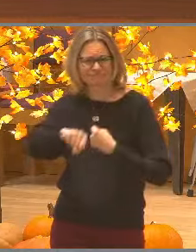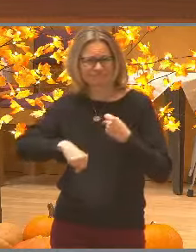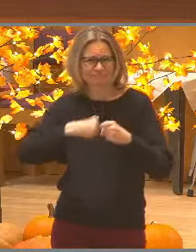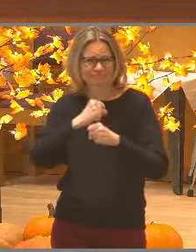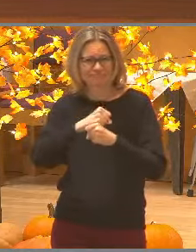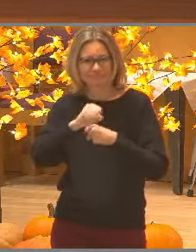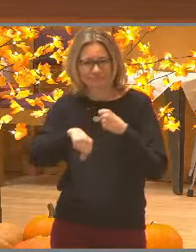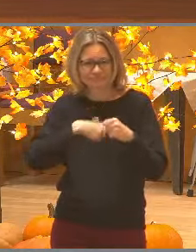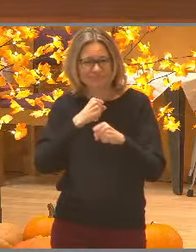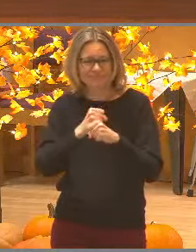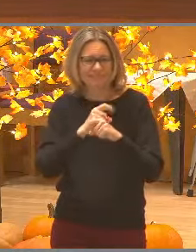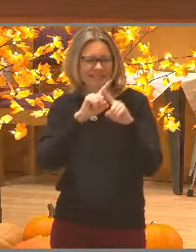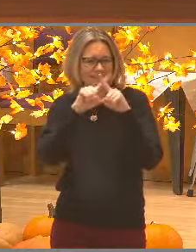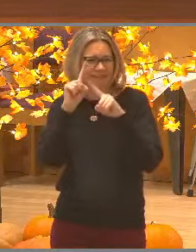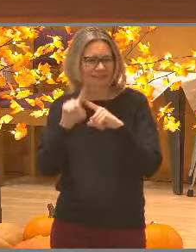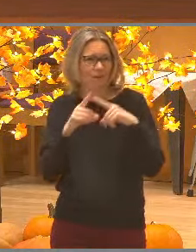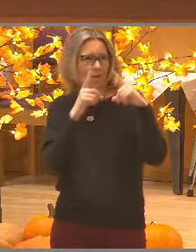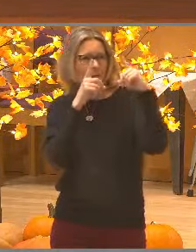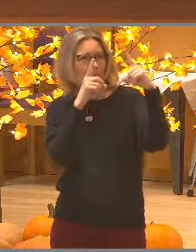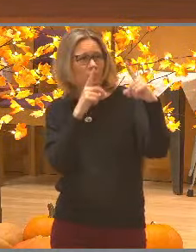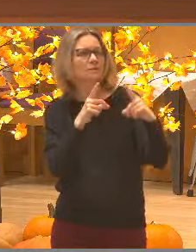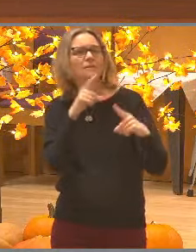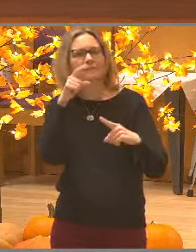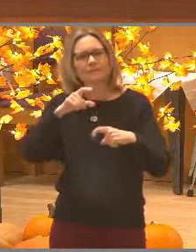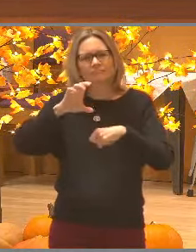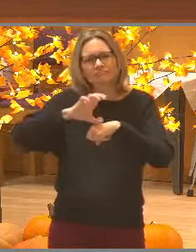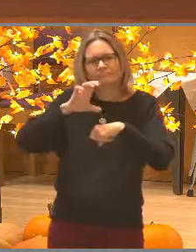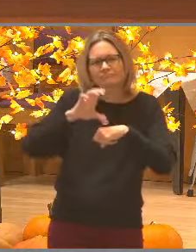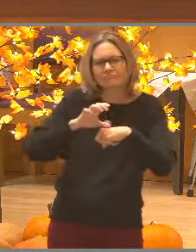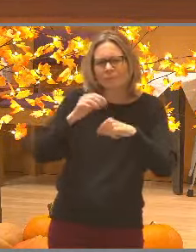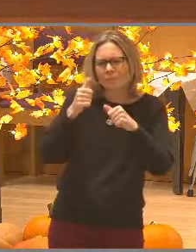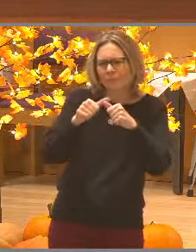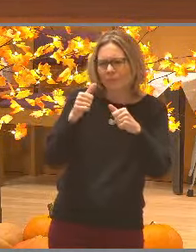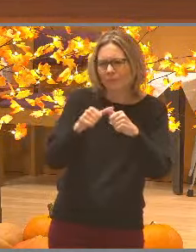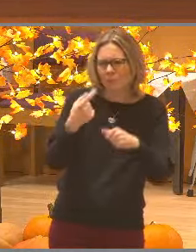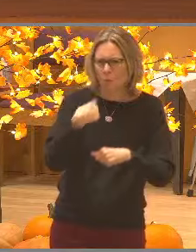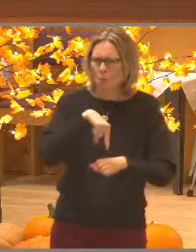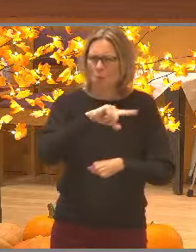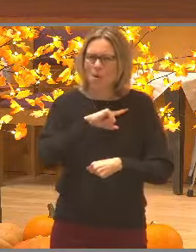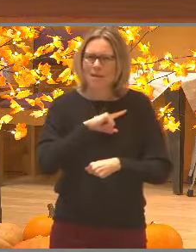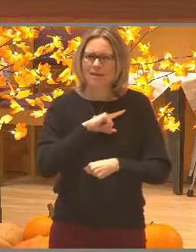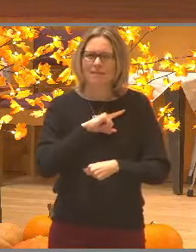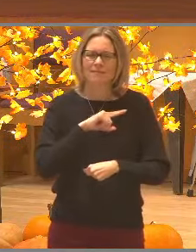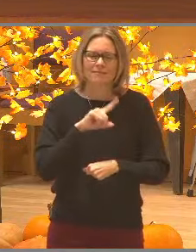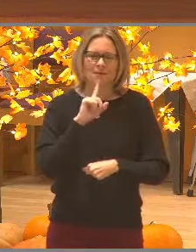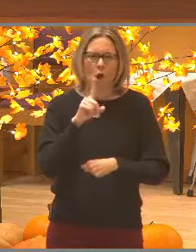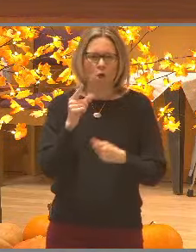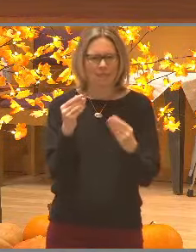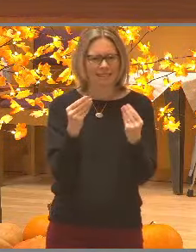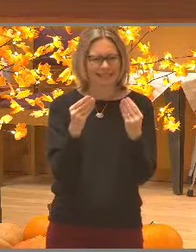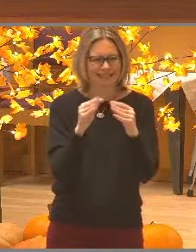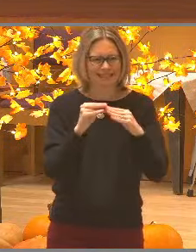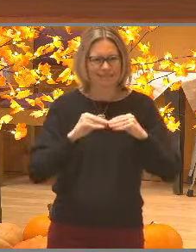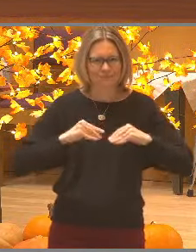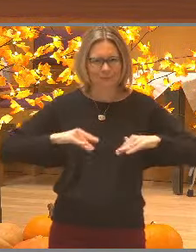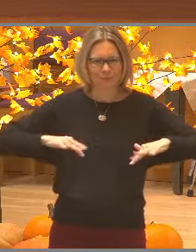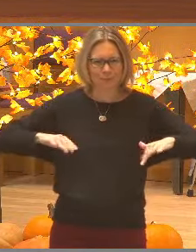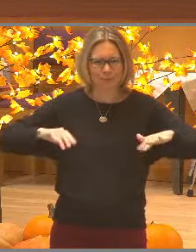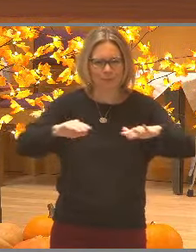of this congregation, we remember that you and I now are the seeds that are scattered. And as Vianne told